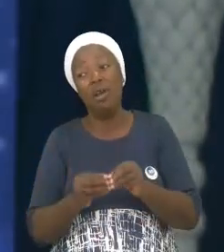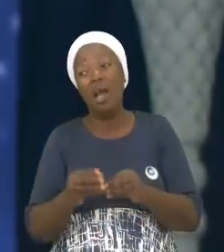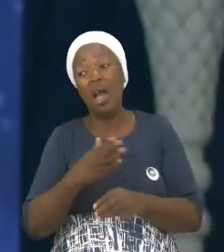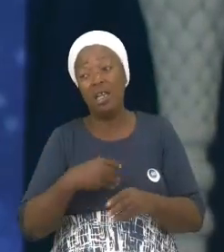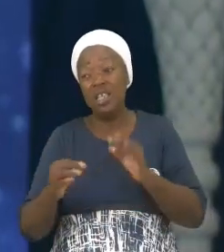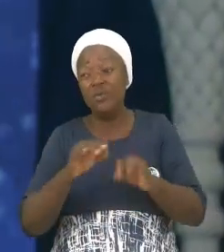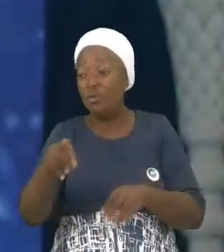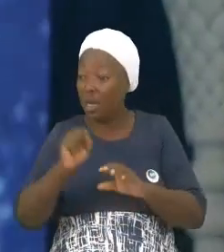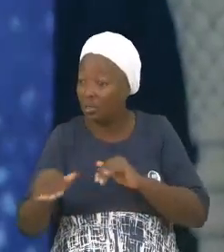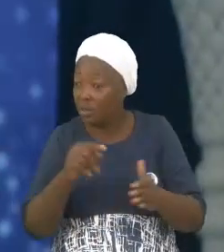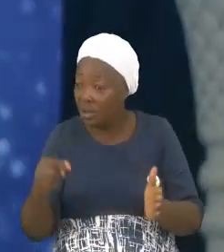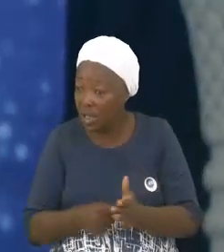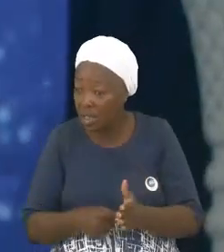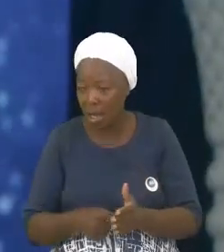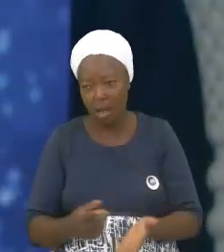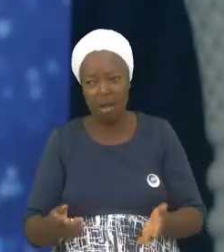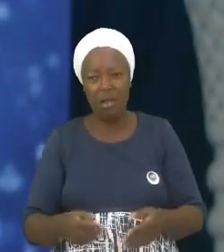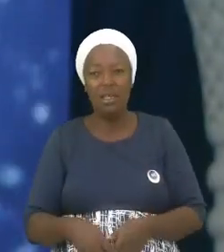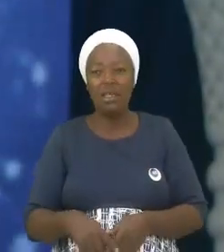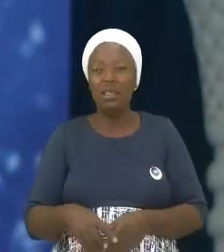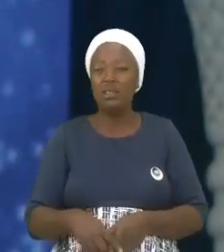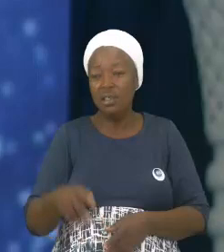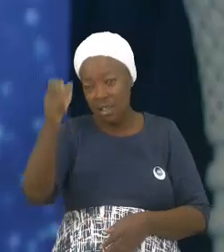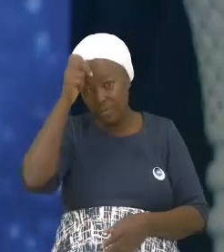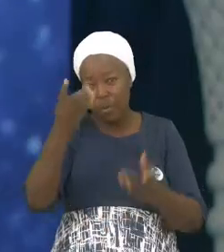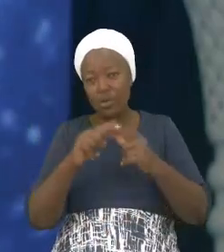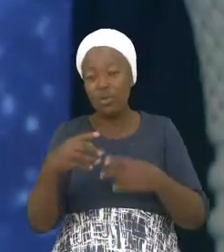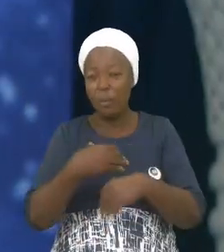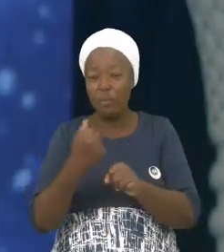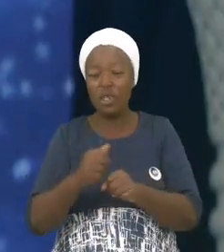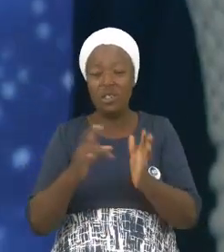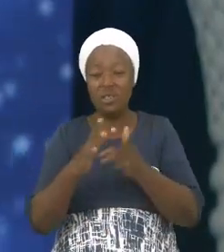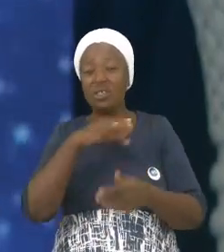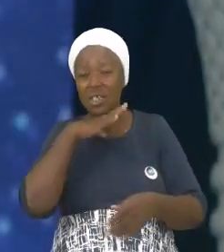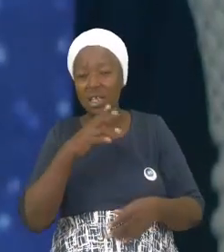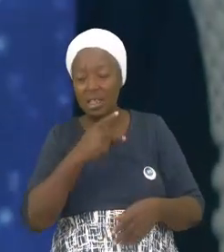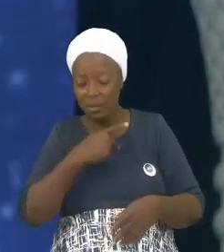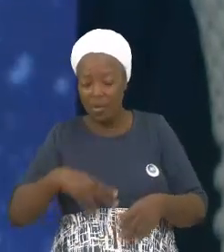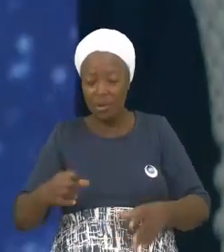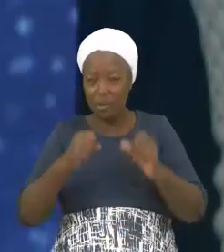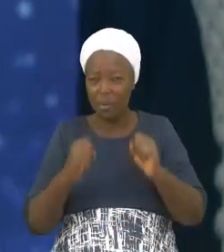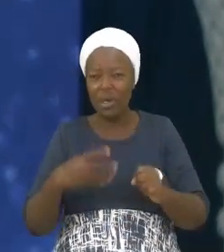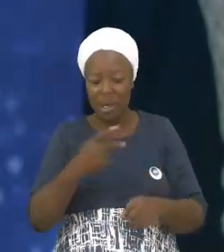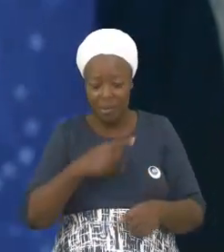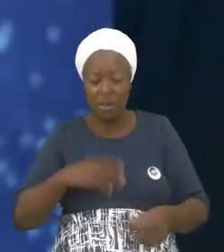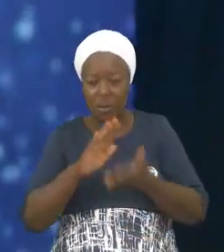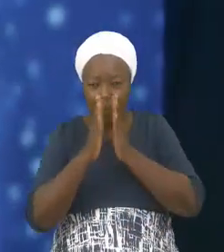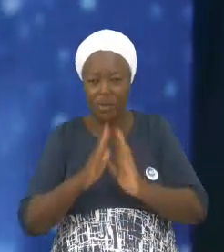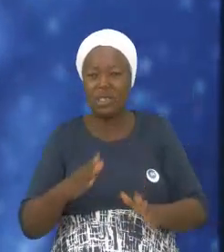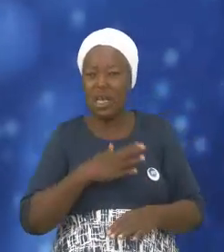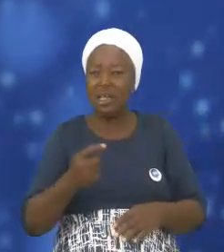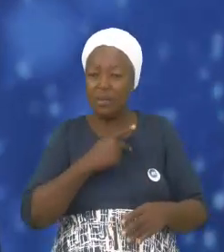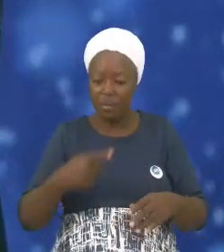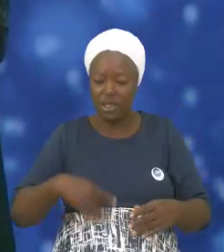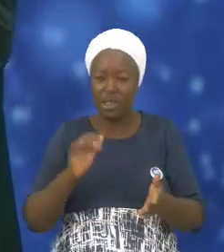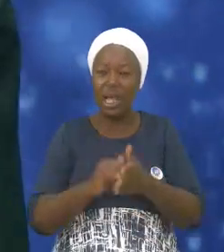do this, he wanted to corrupt him, the prince of power and the prince of peace, the prince that has